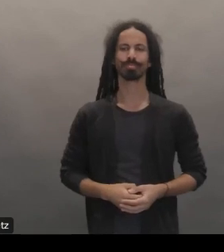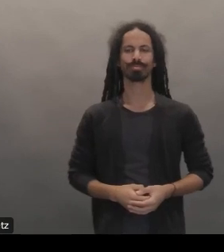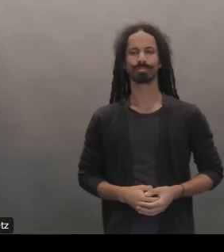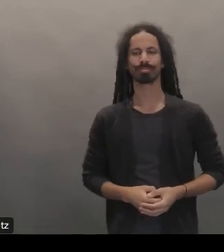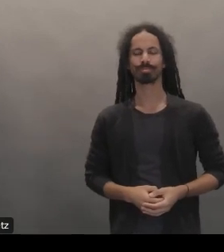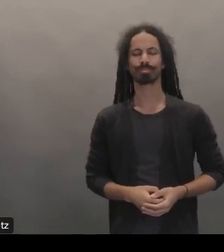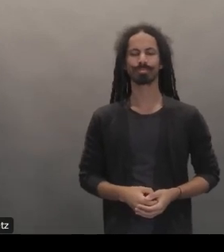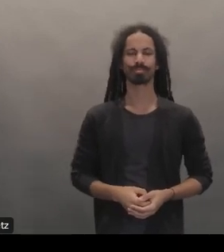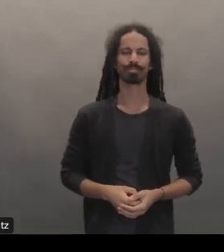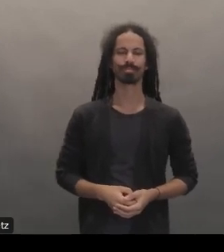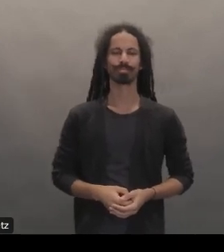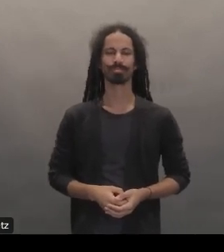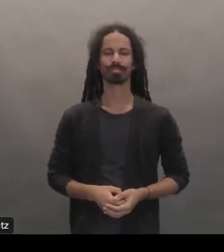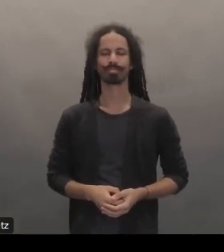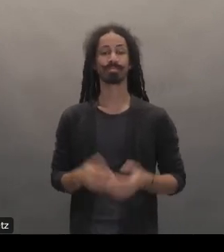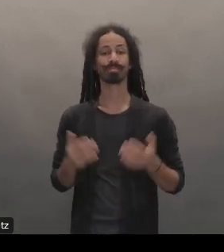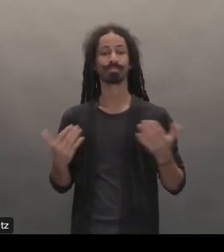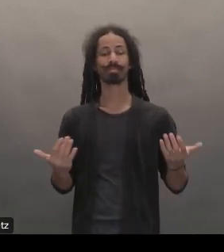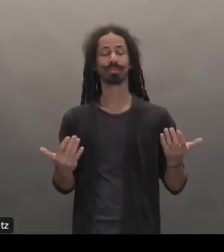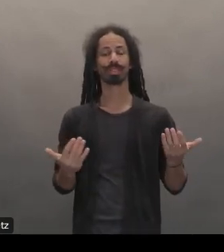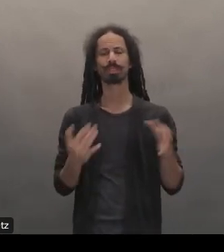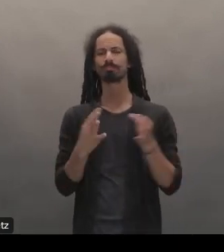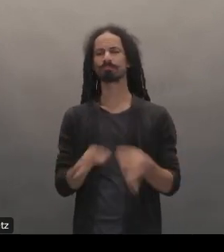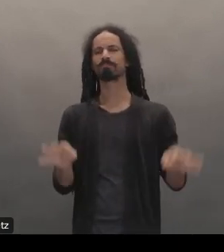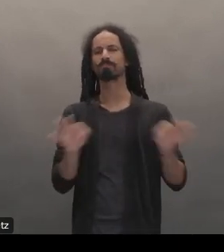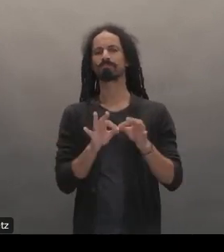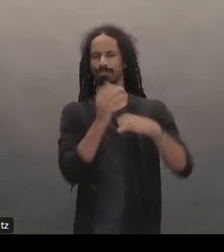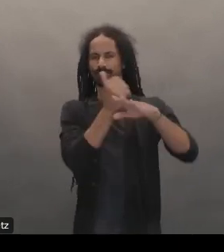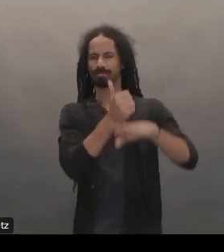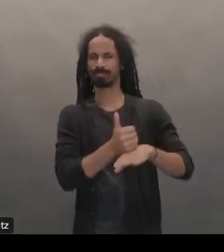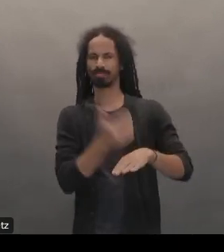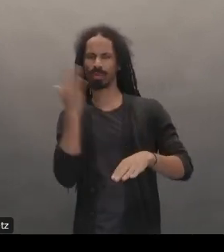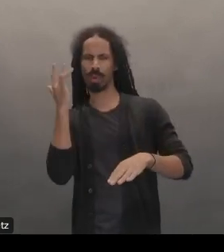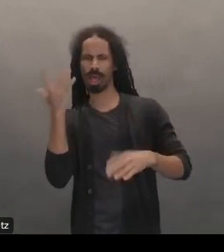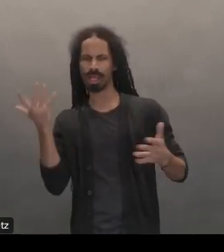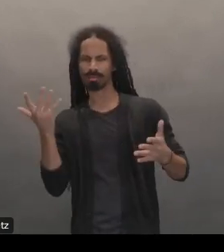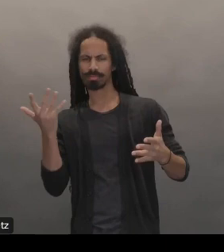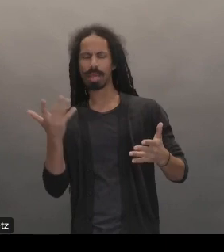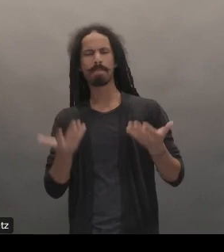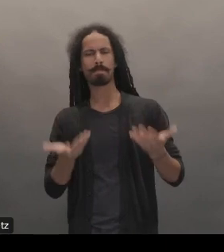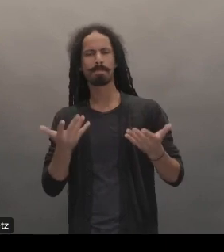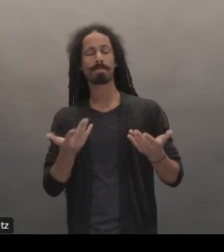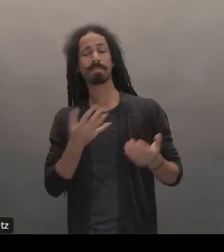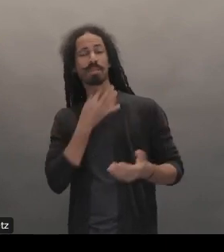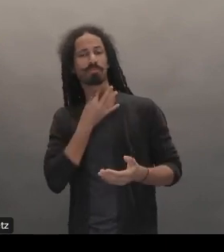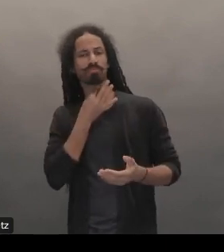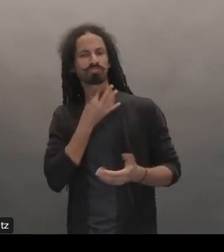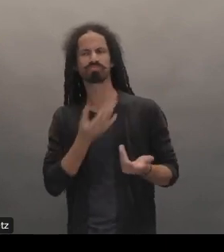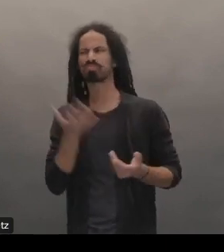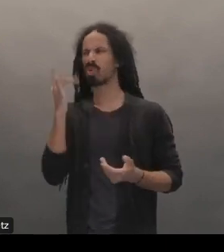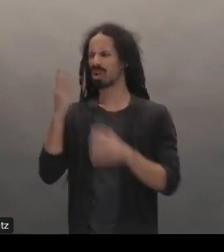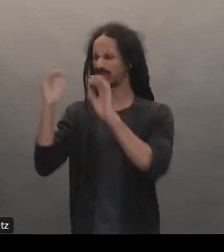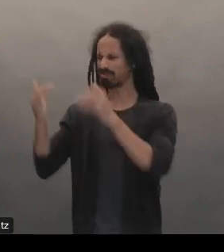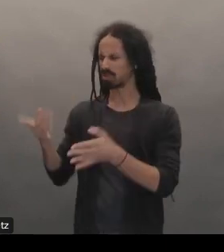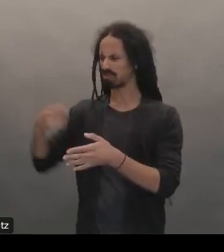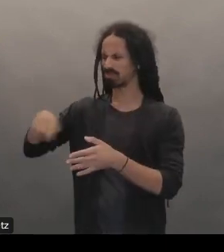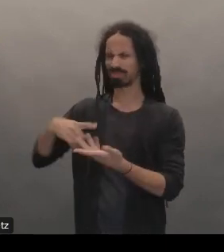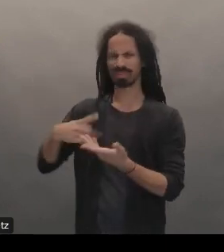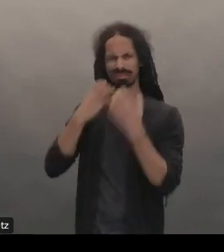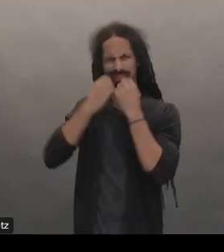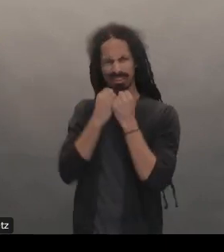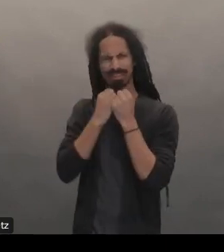All right, so importance of formatting. You may have wondered, why does my instructor care about how I format